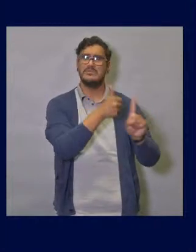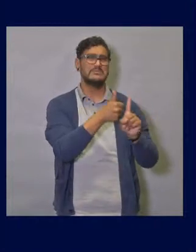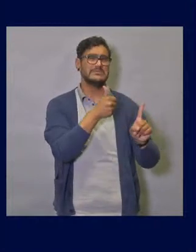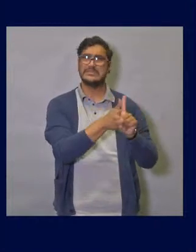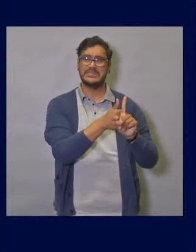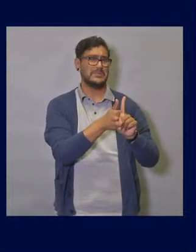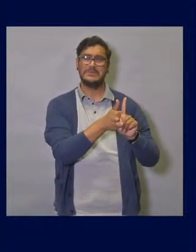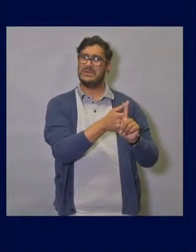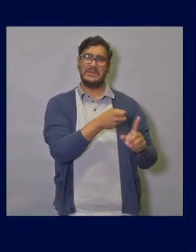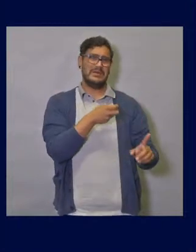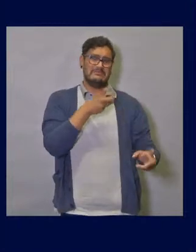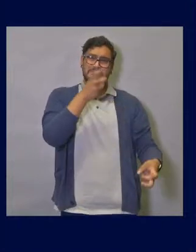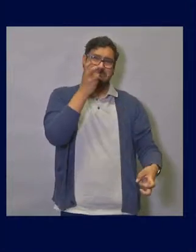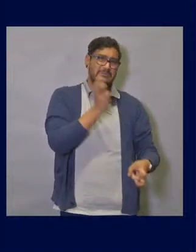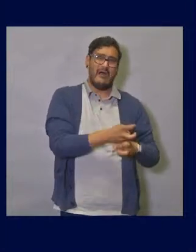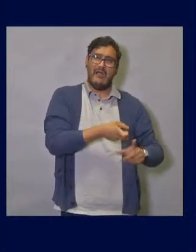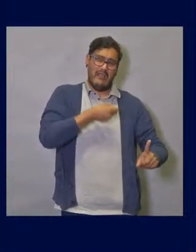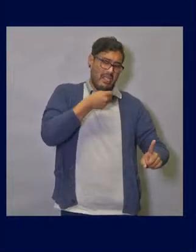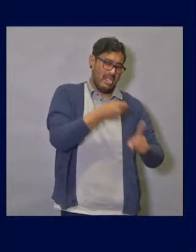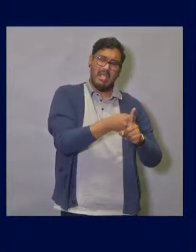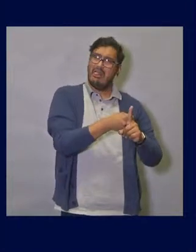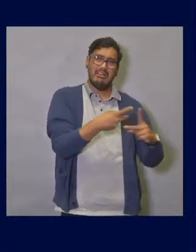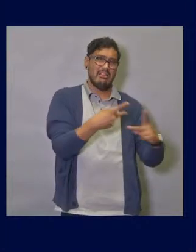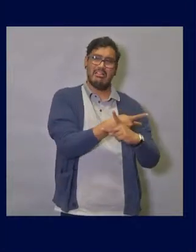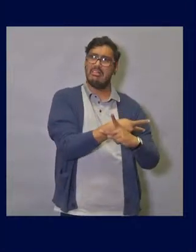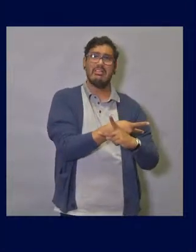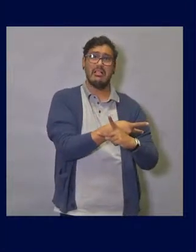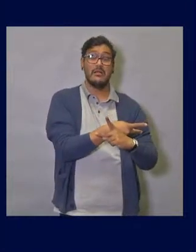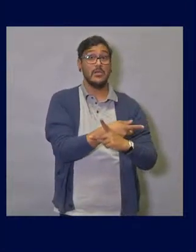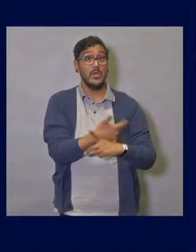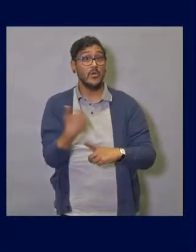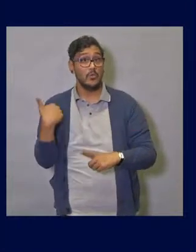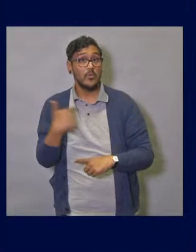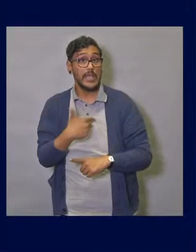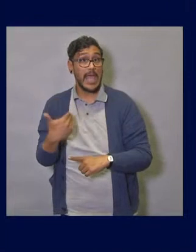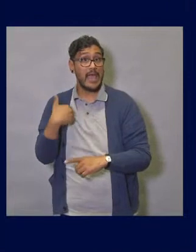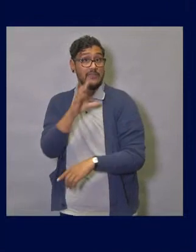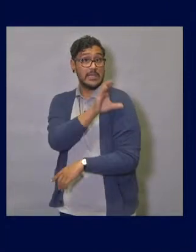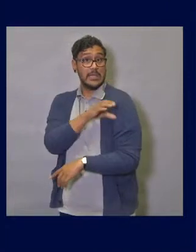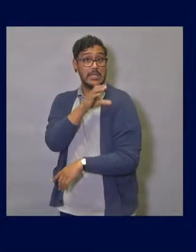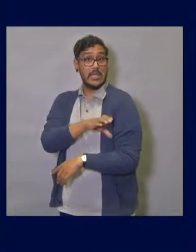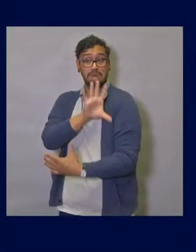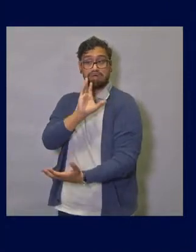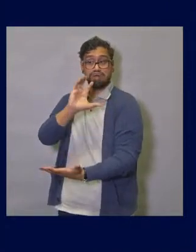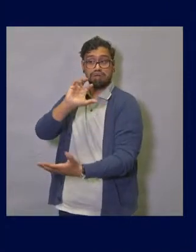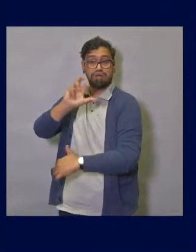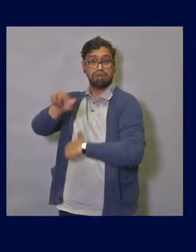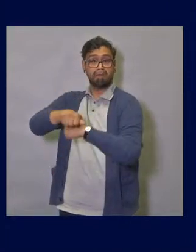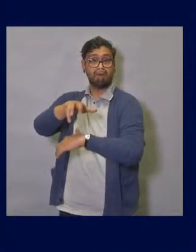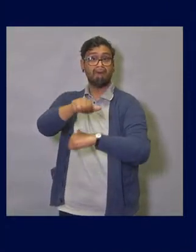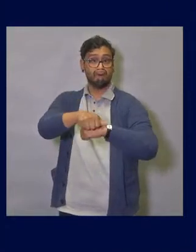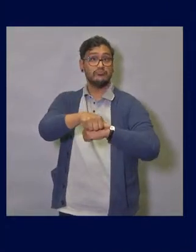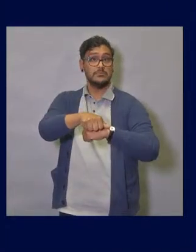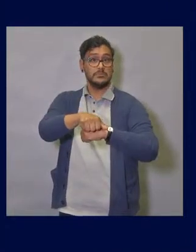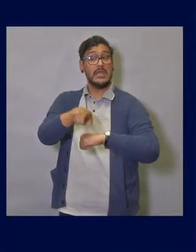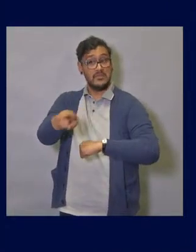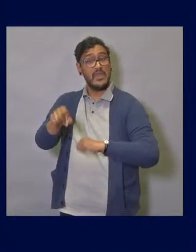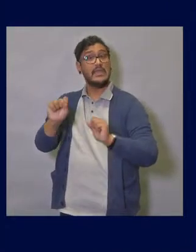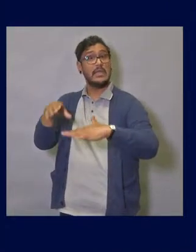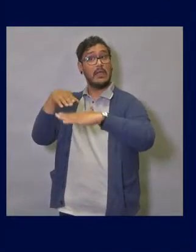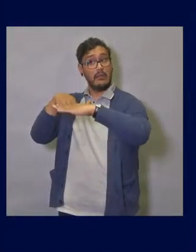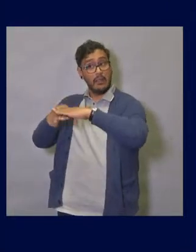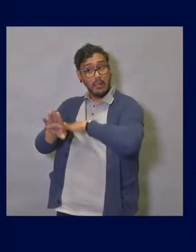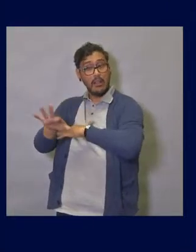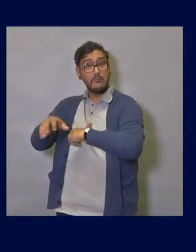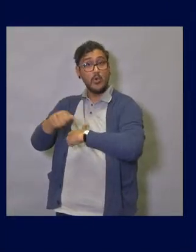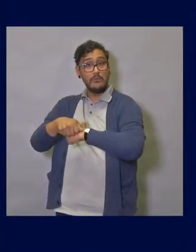We're encouraging more restricted clinics for people who live in communities so that they'll have access to appointments and don't have to travel